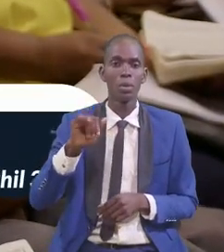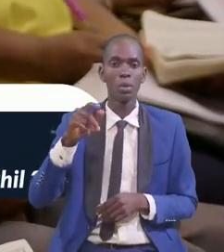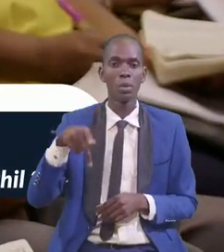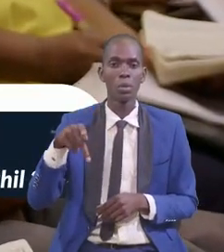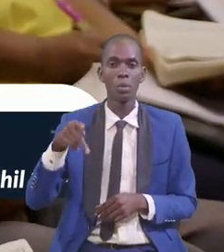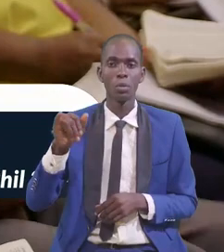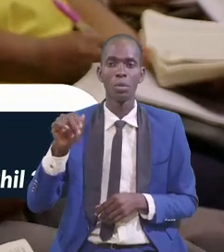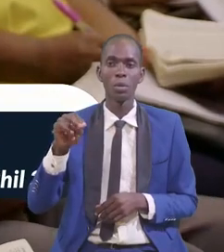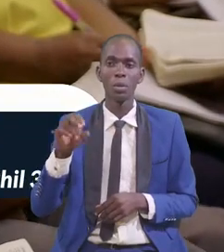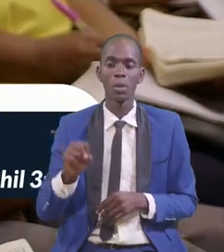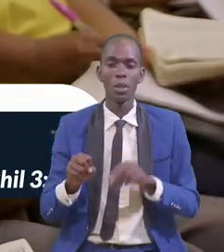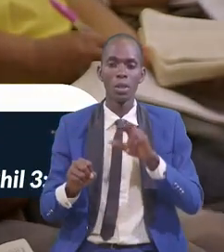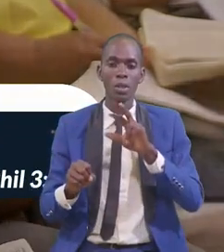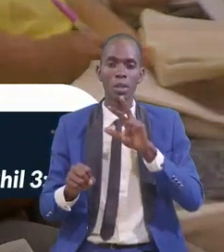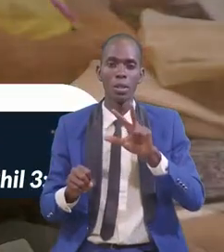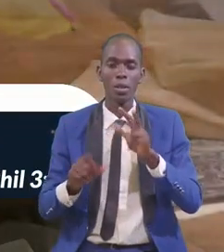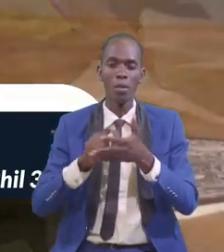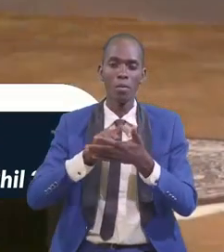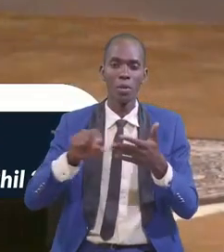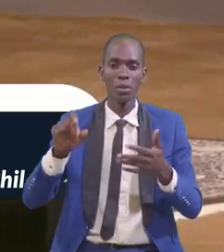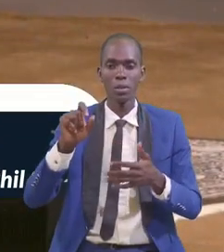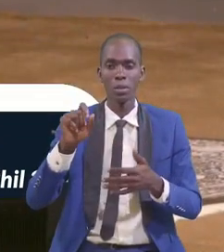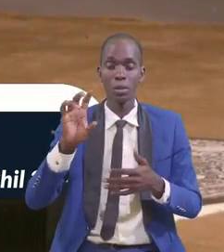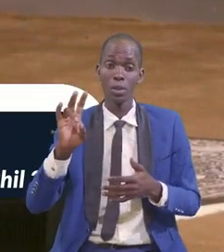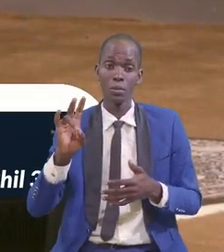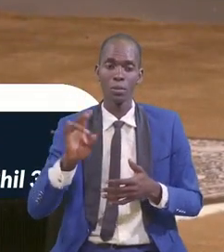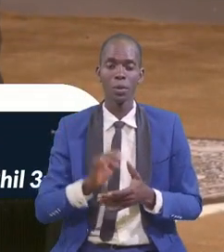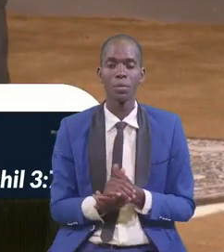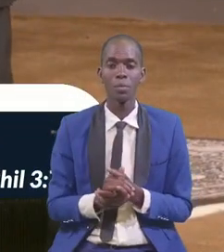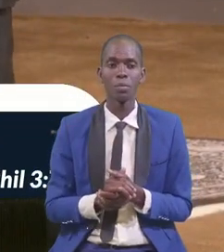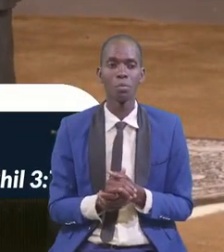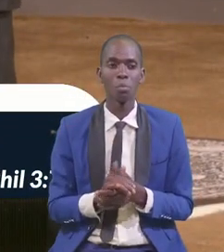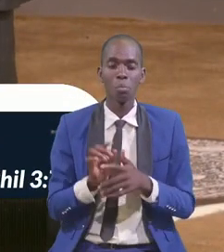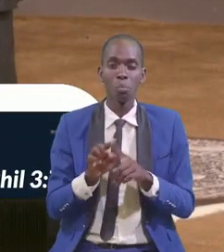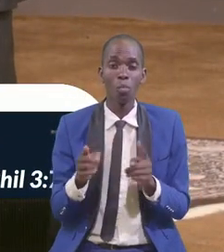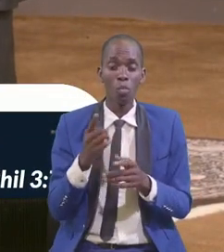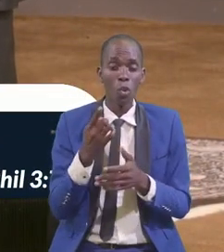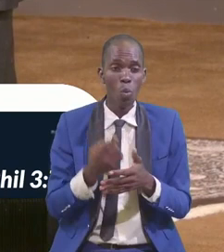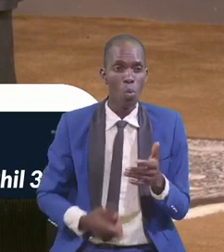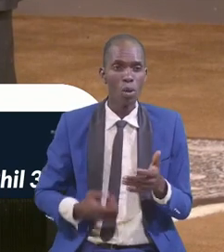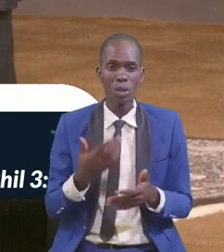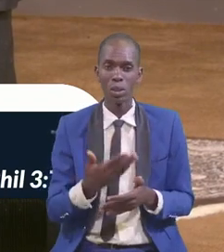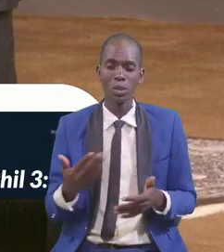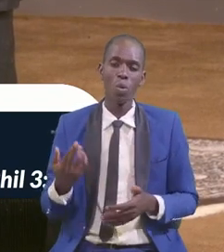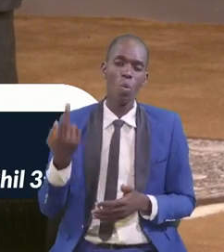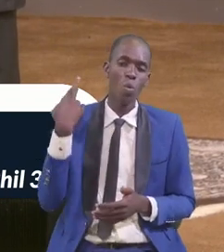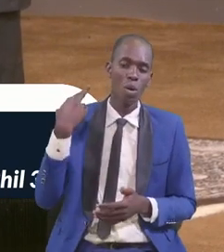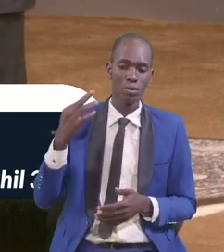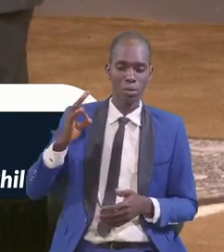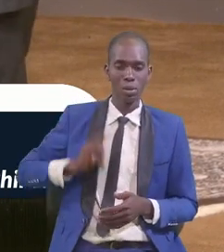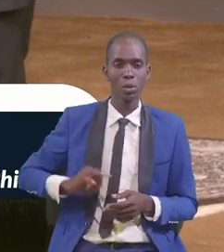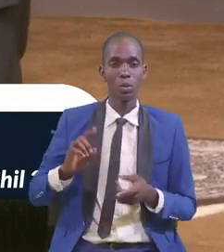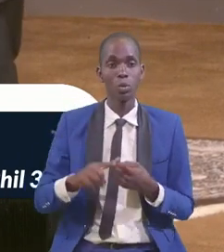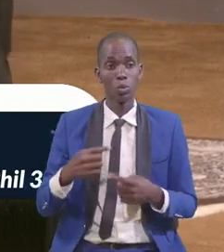In Philippians chapter 3, looking at verse 7, but what things were gain to me,